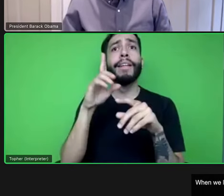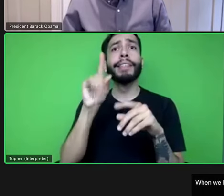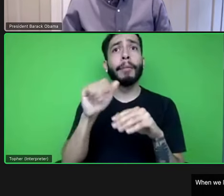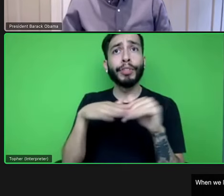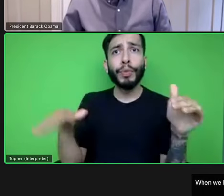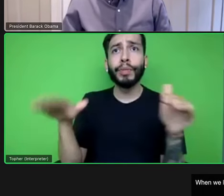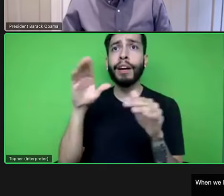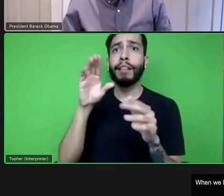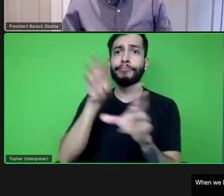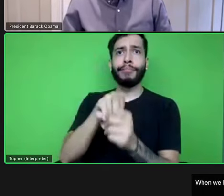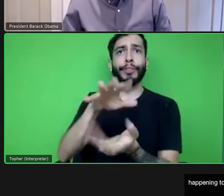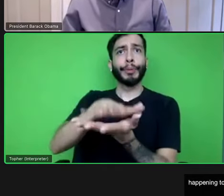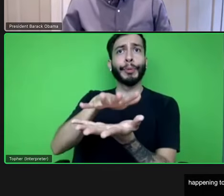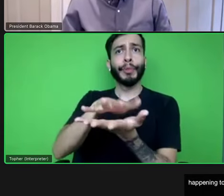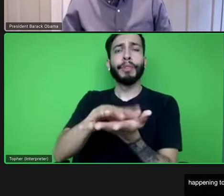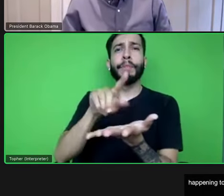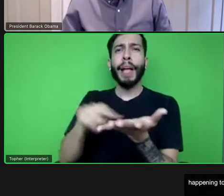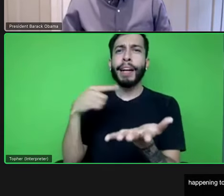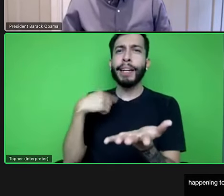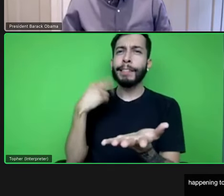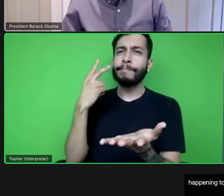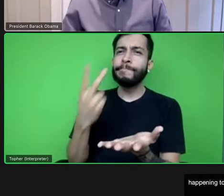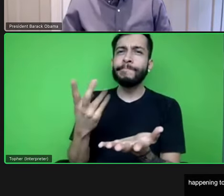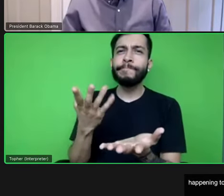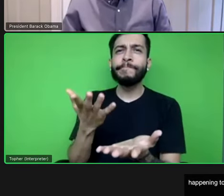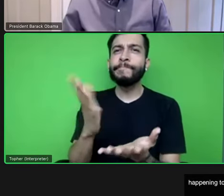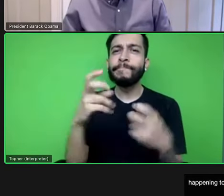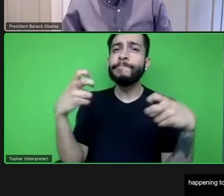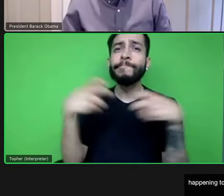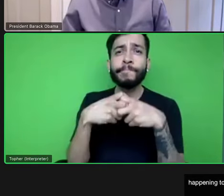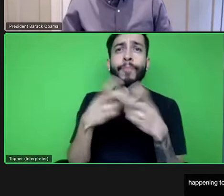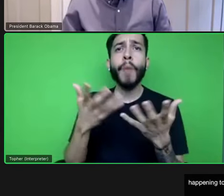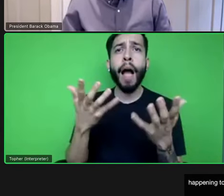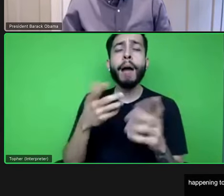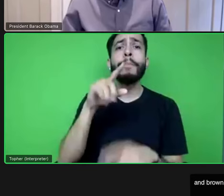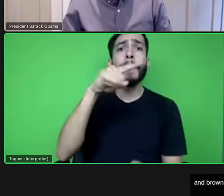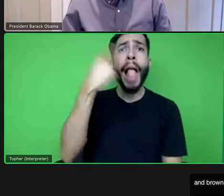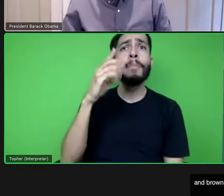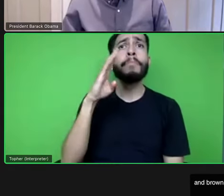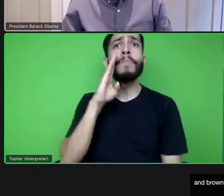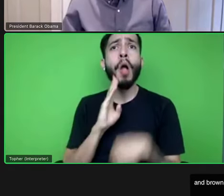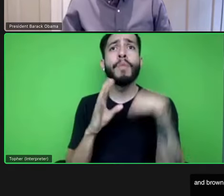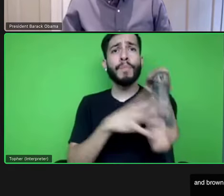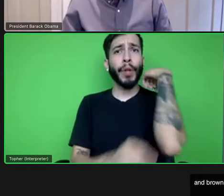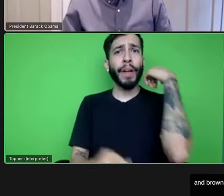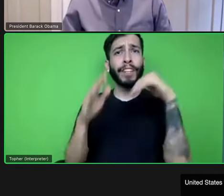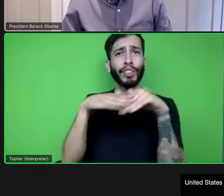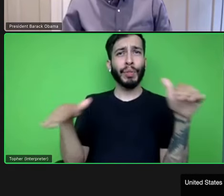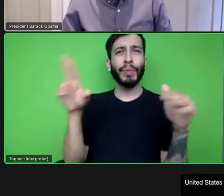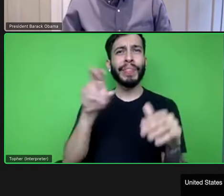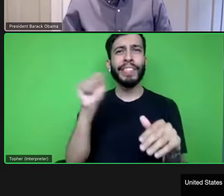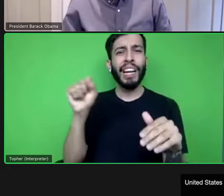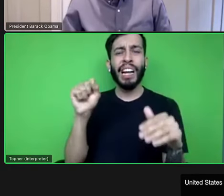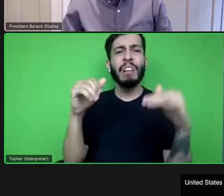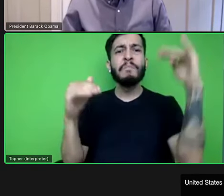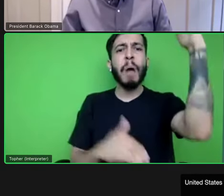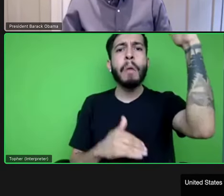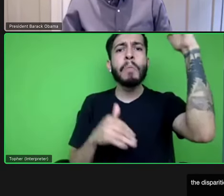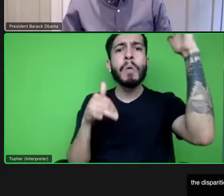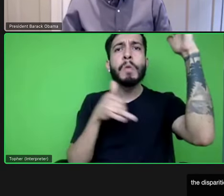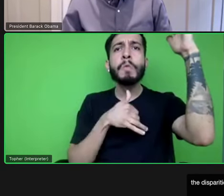children in the United States, we absolutely see the disparities. We see that families are not being given the support that they